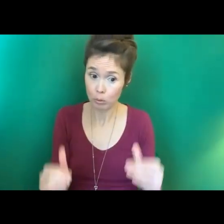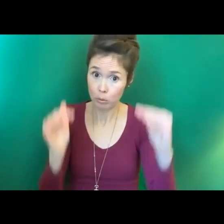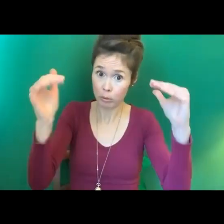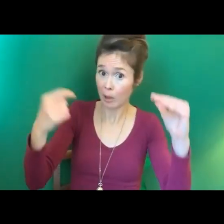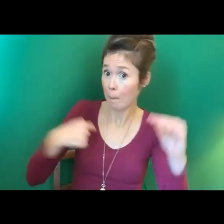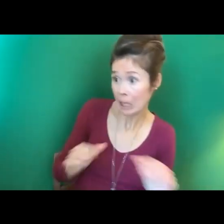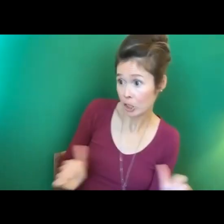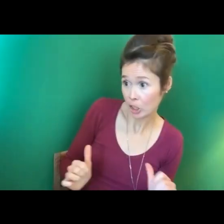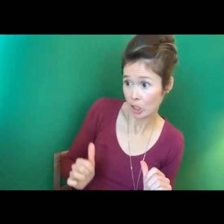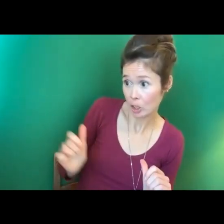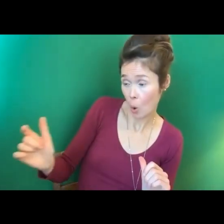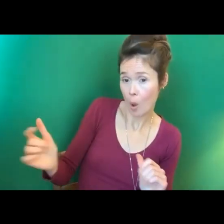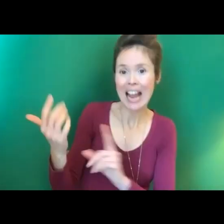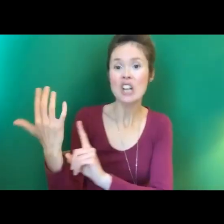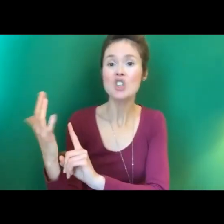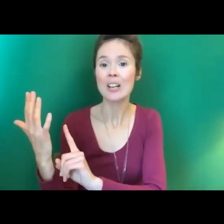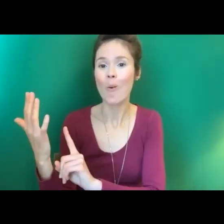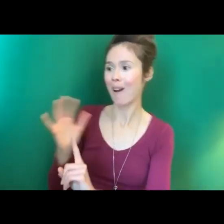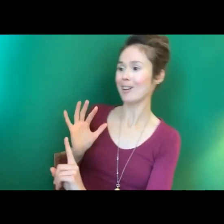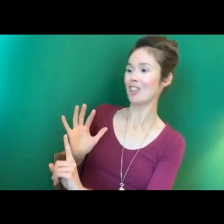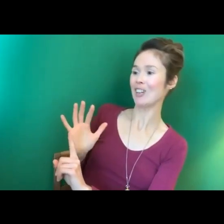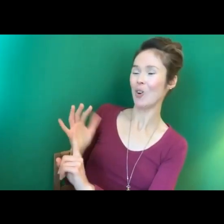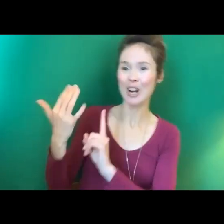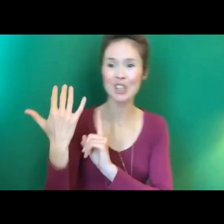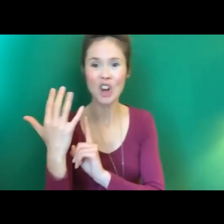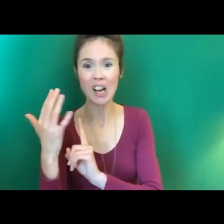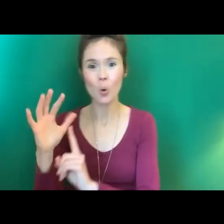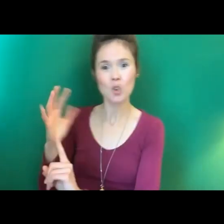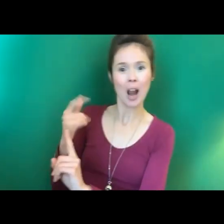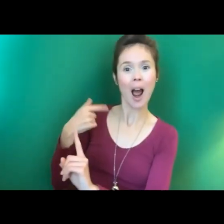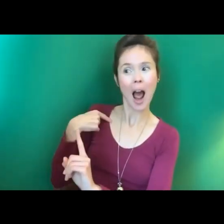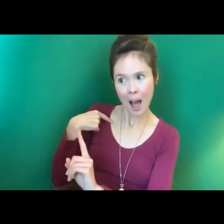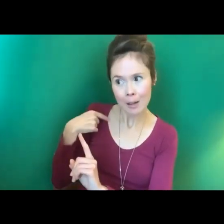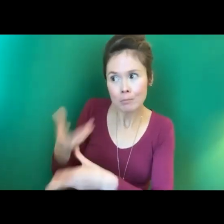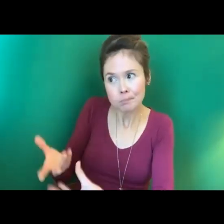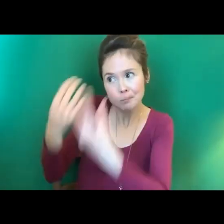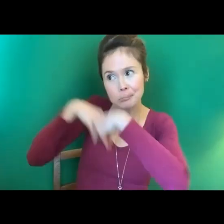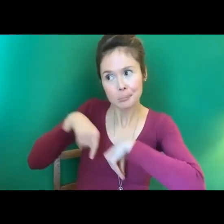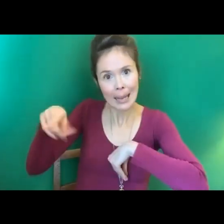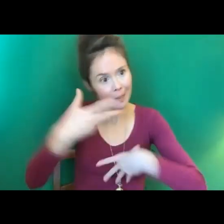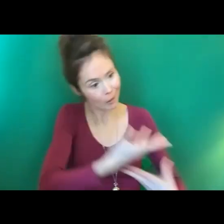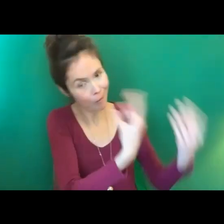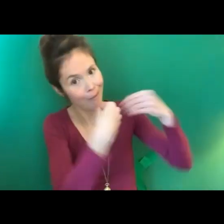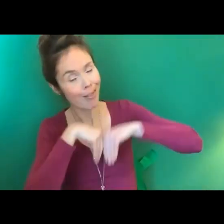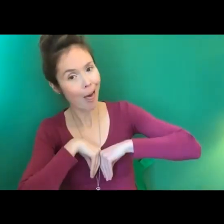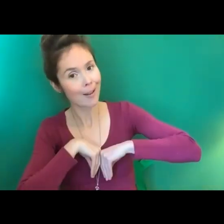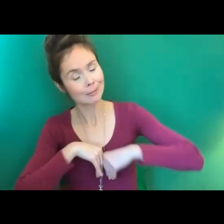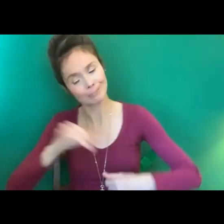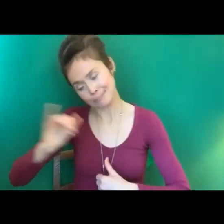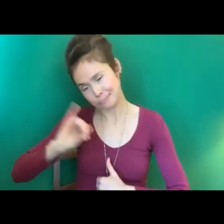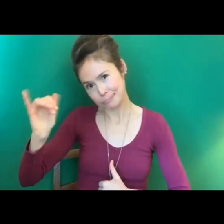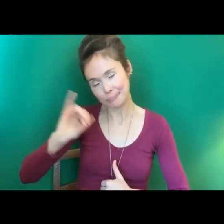experience was a mutual learning thing. I learned as much from Patrick, and it was really good having